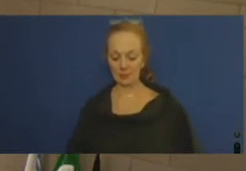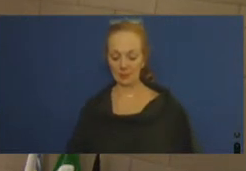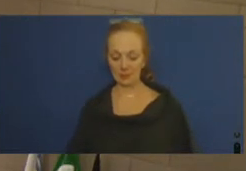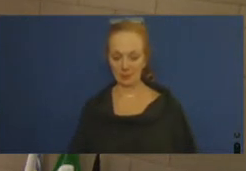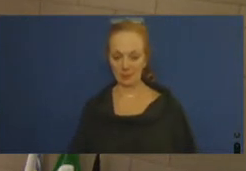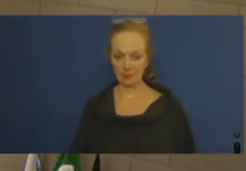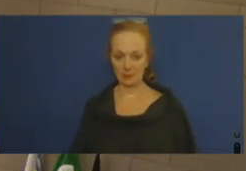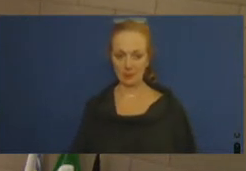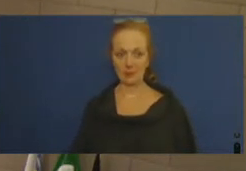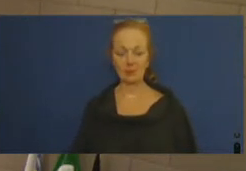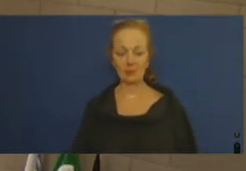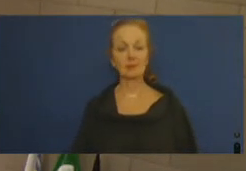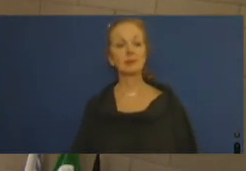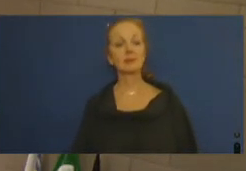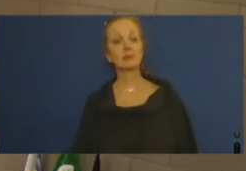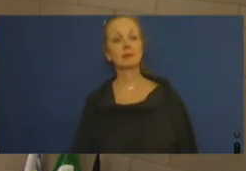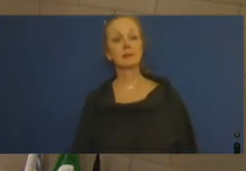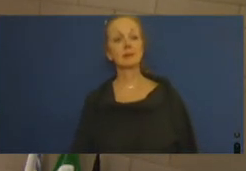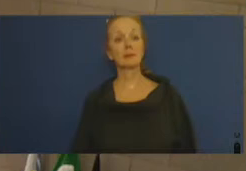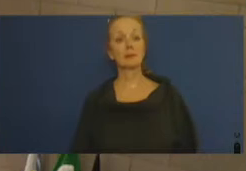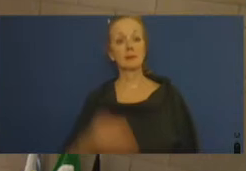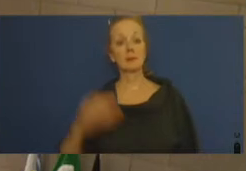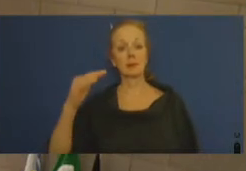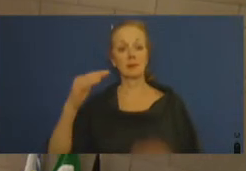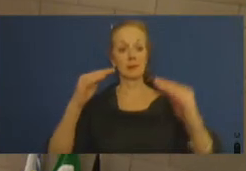And Salma